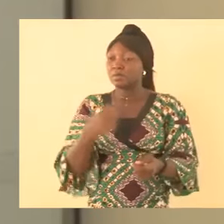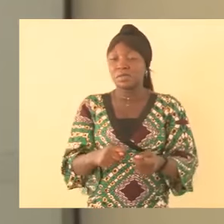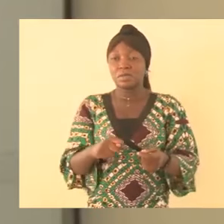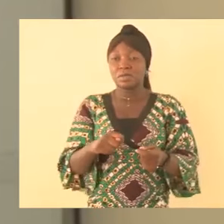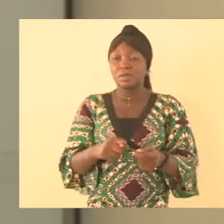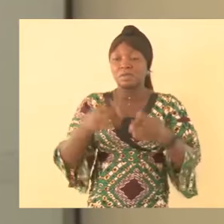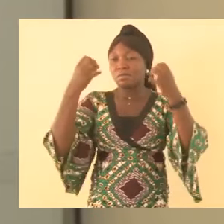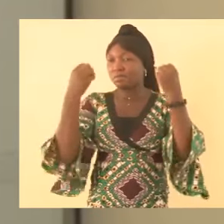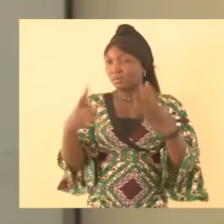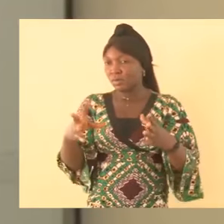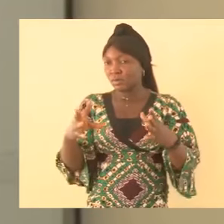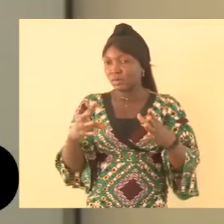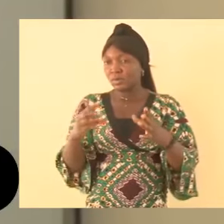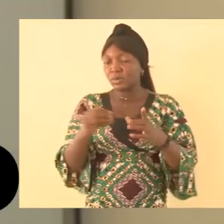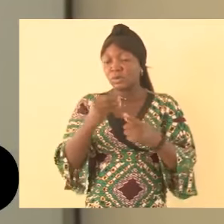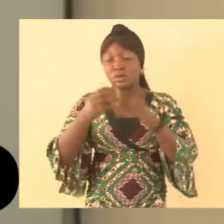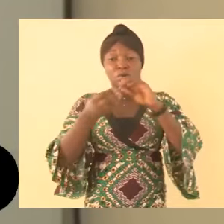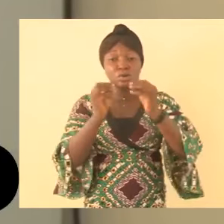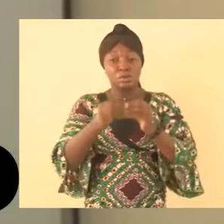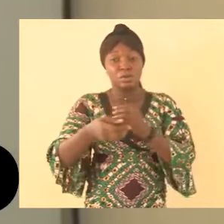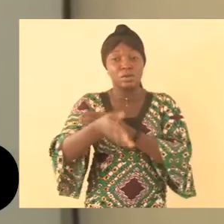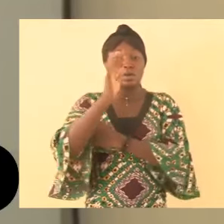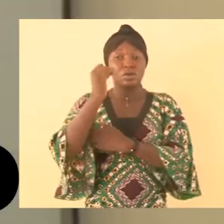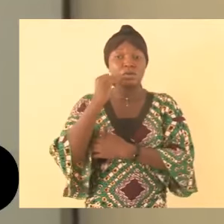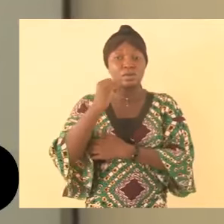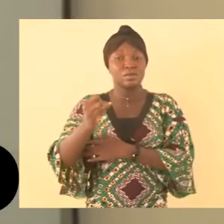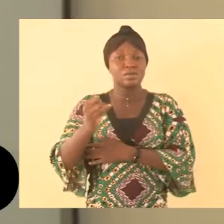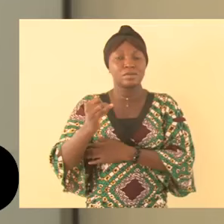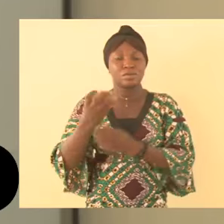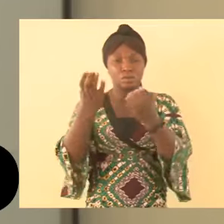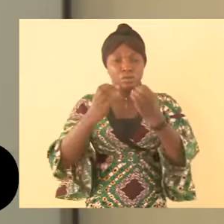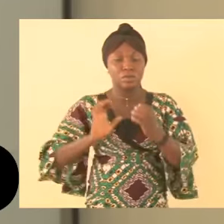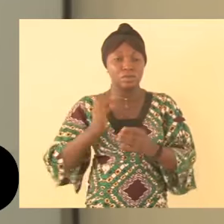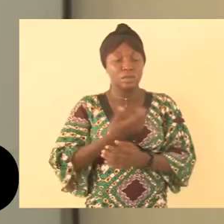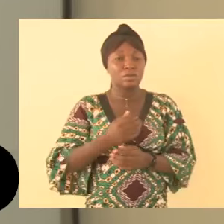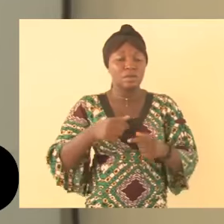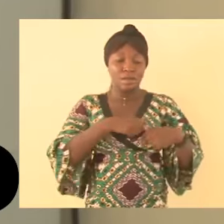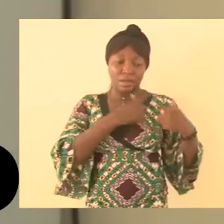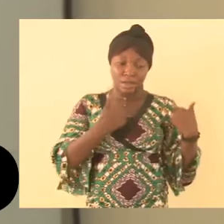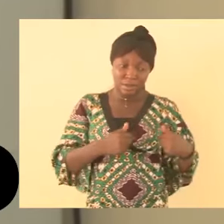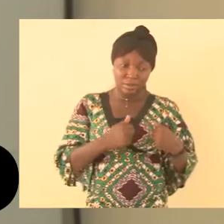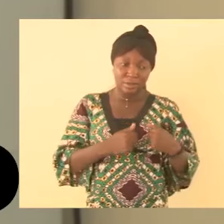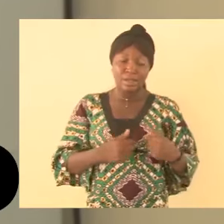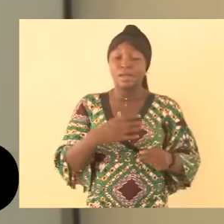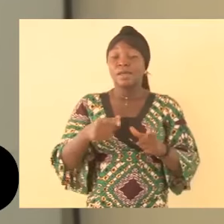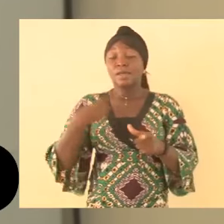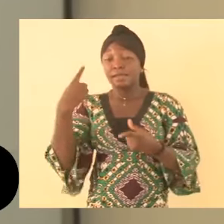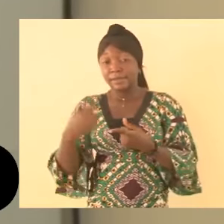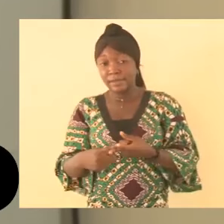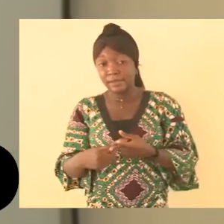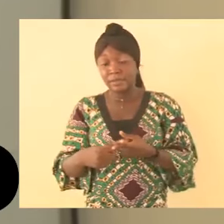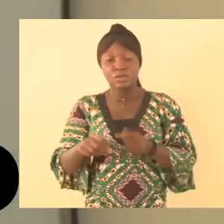quantity or how much it is. God is concerned with our heart, the disposition of the giver. And